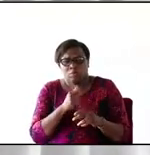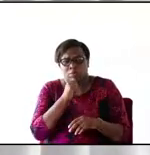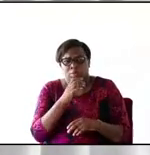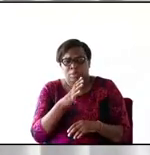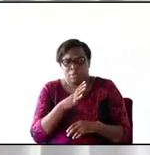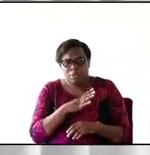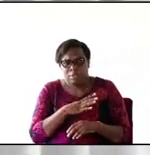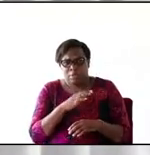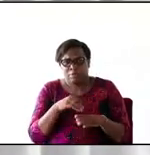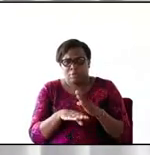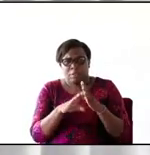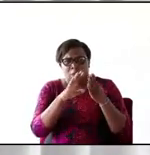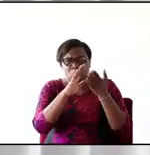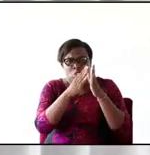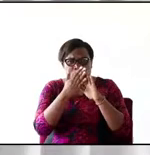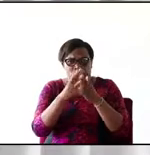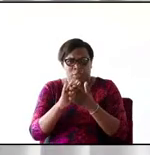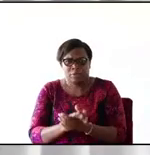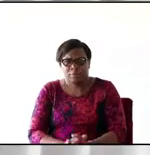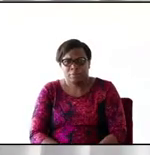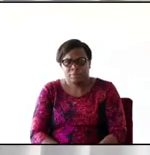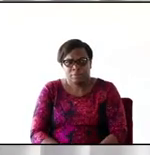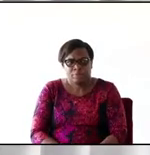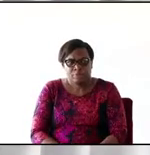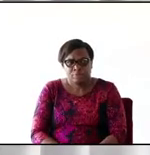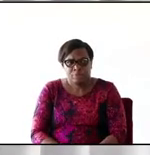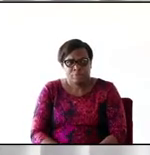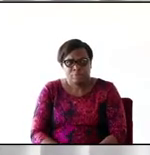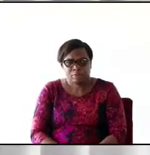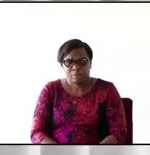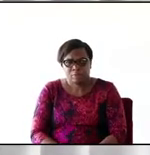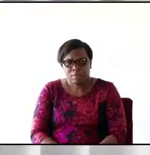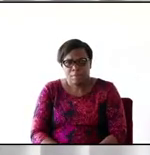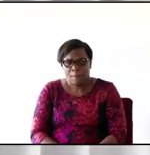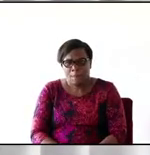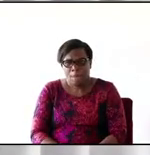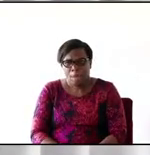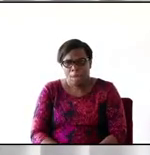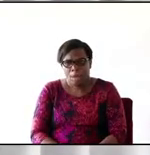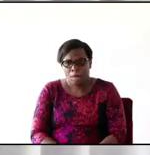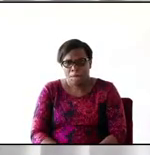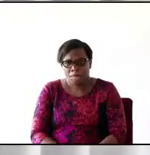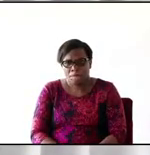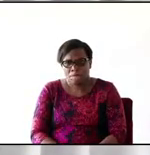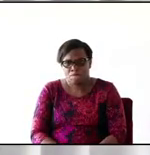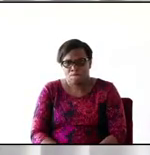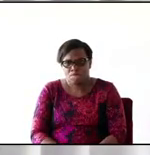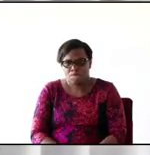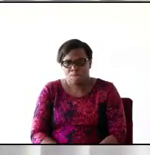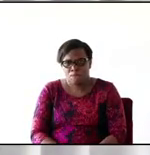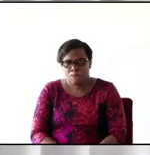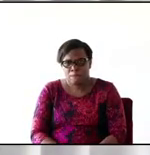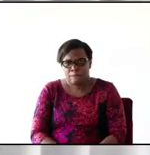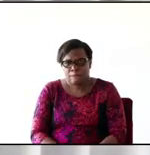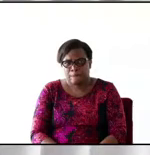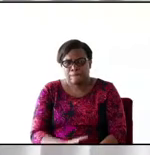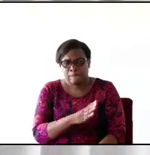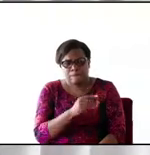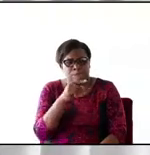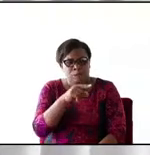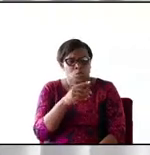I won't tell you the community because you'll know it. Very rural community. And this was a home